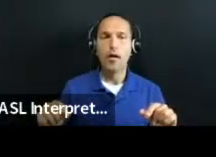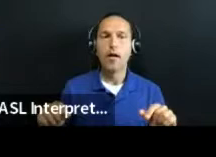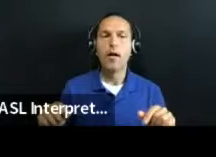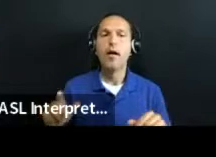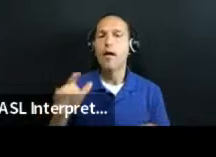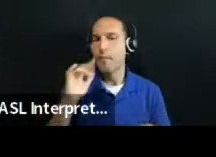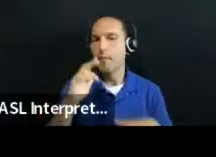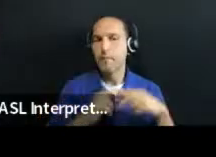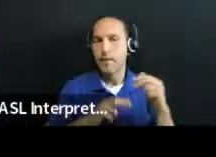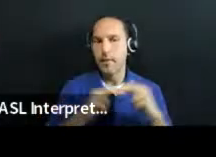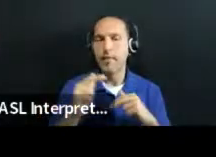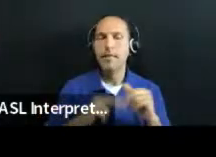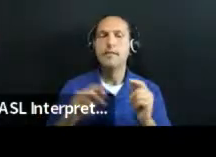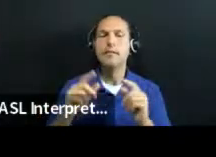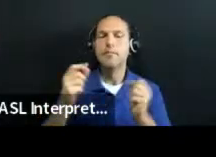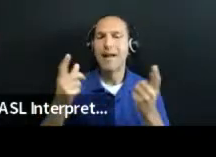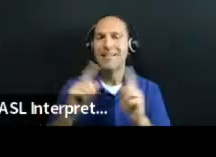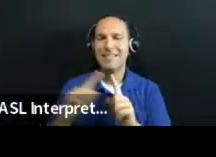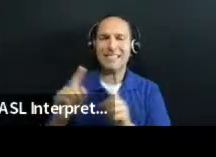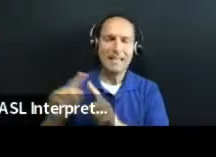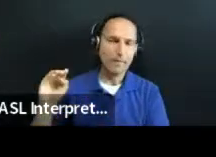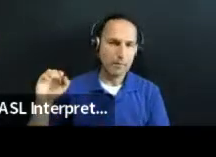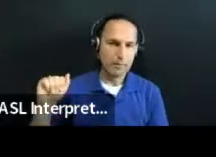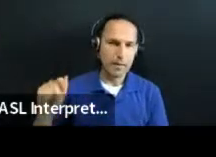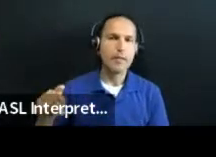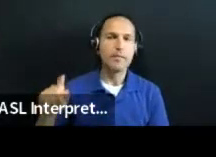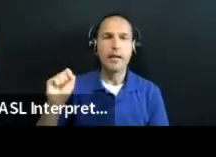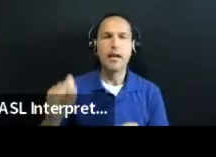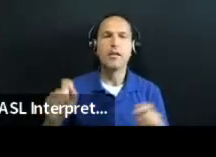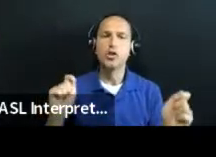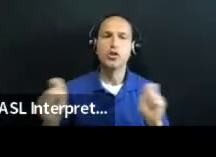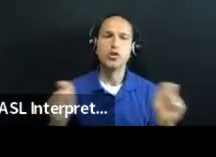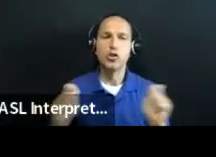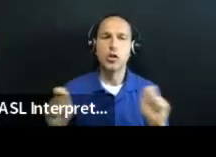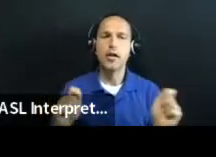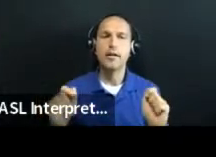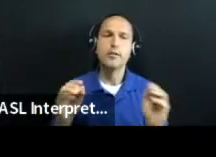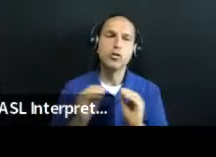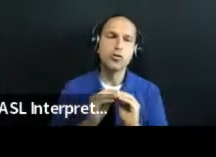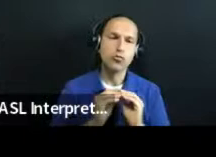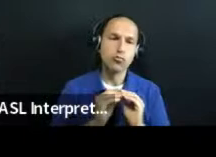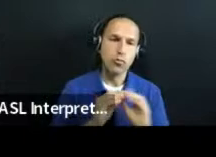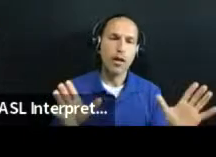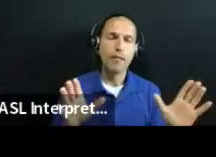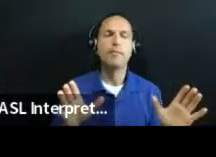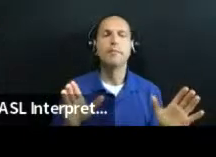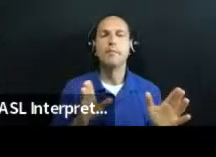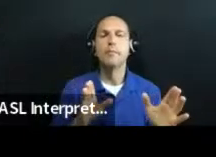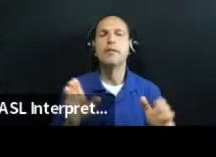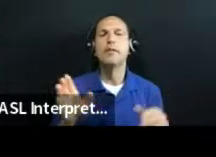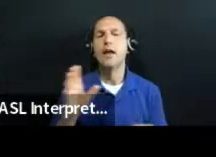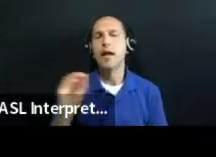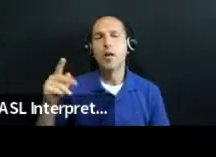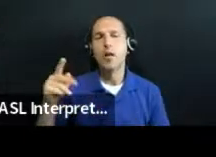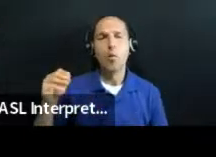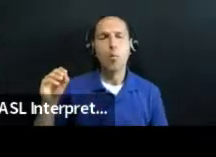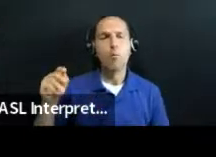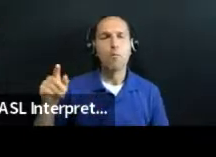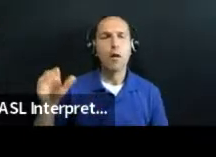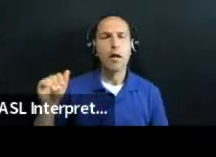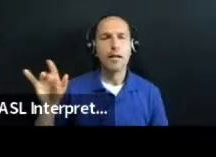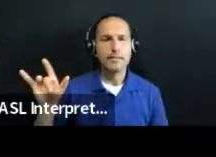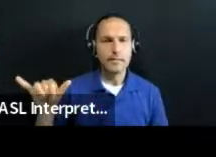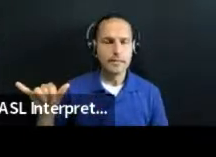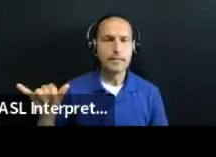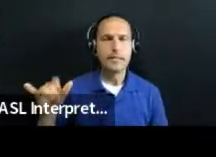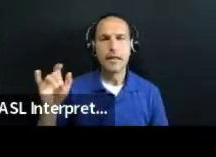this into one or a few of our maps, being able to adjust opacity and transparency so that users can kind of just adjust it